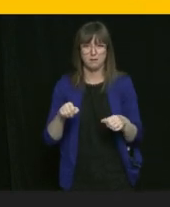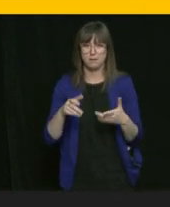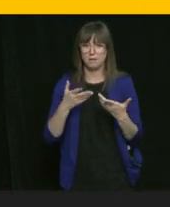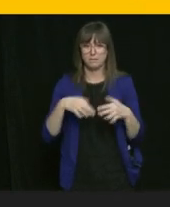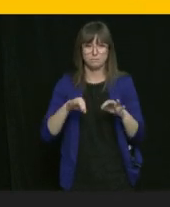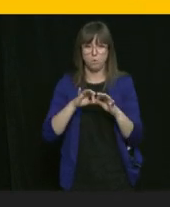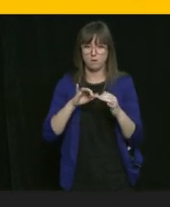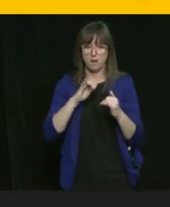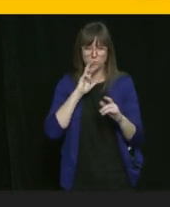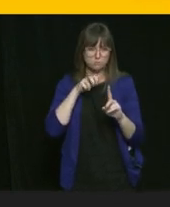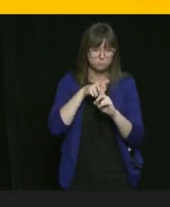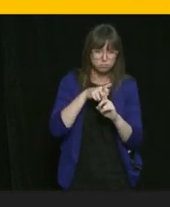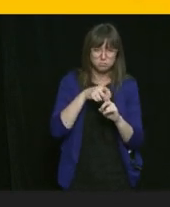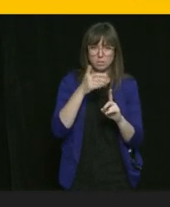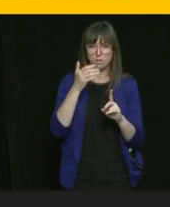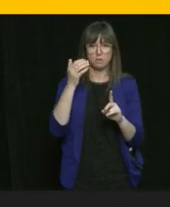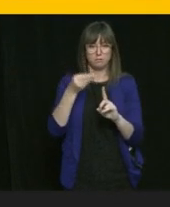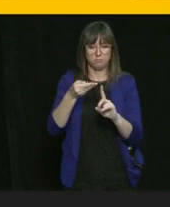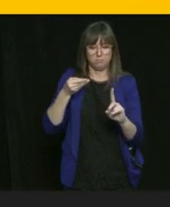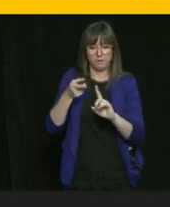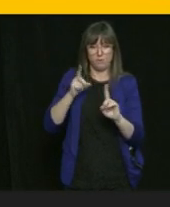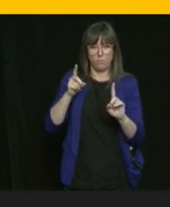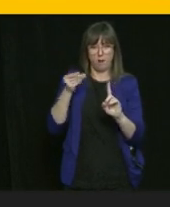through testing and tracing.